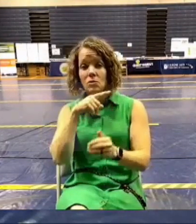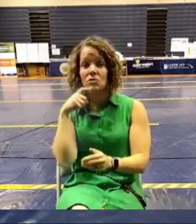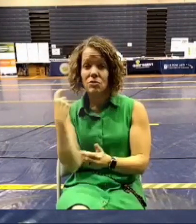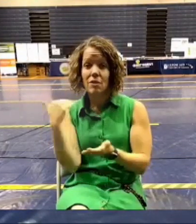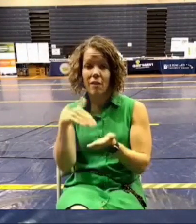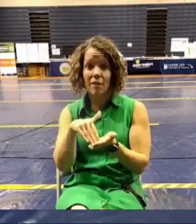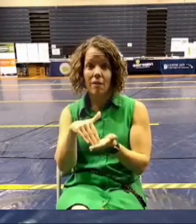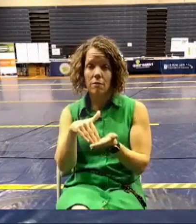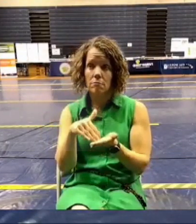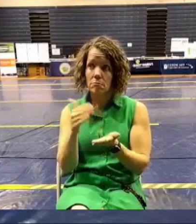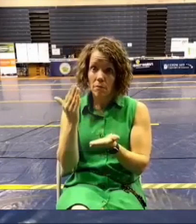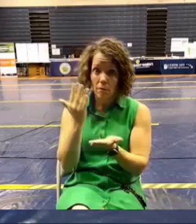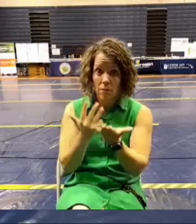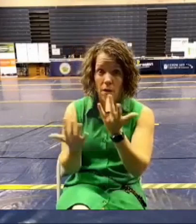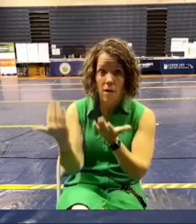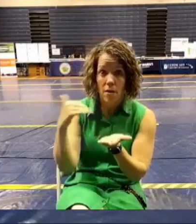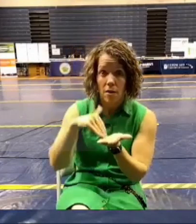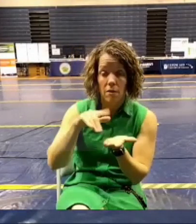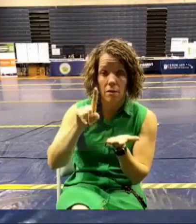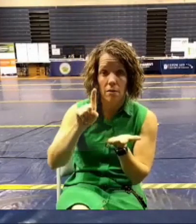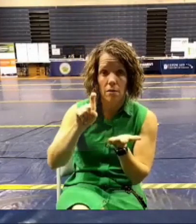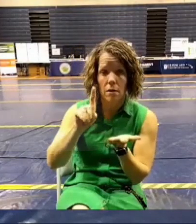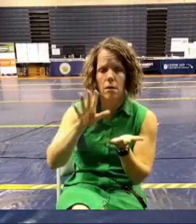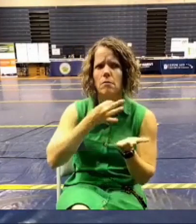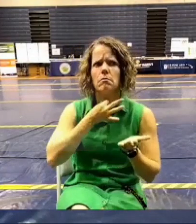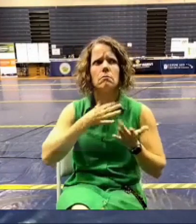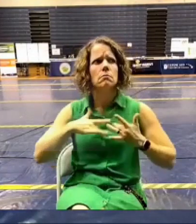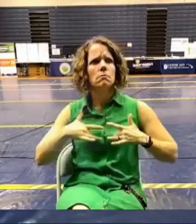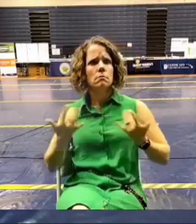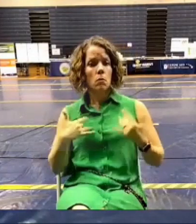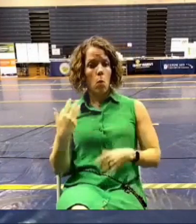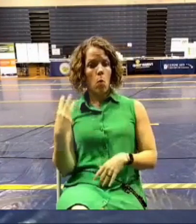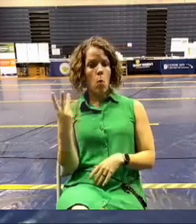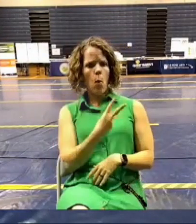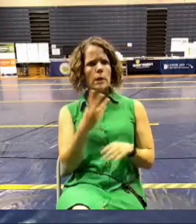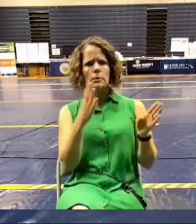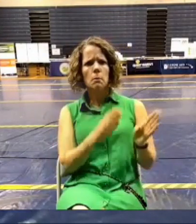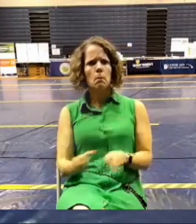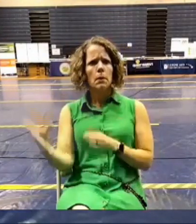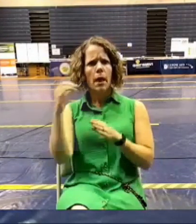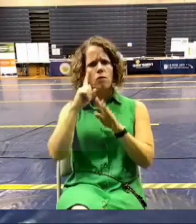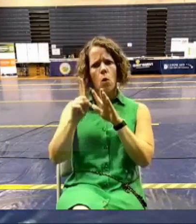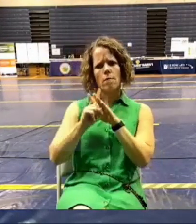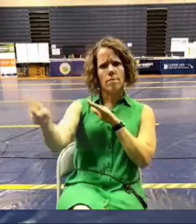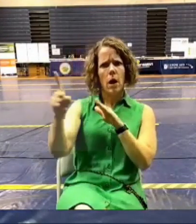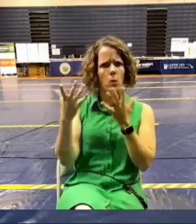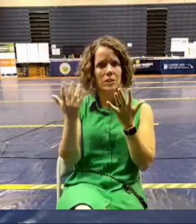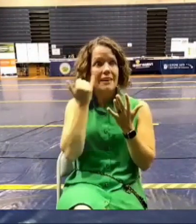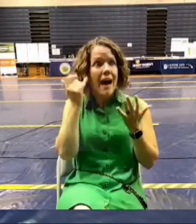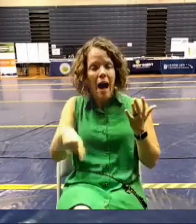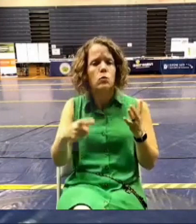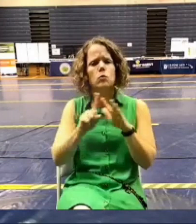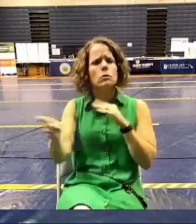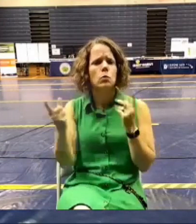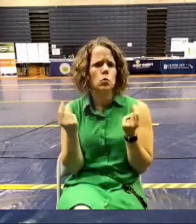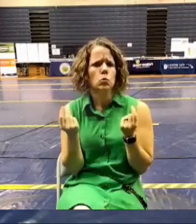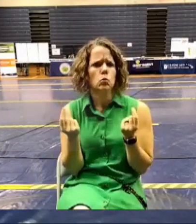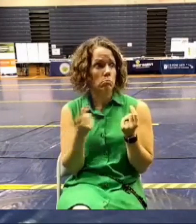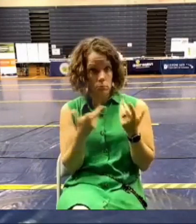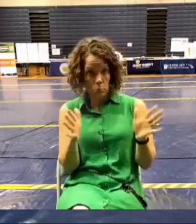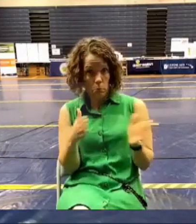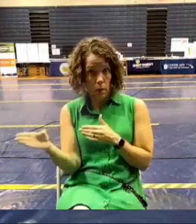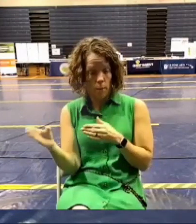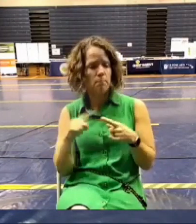know an update about evacuation routes on the west side. Thank you. Yes,